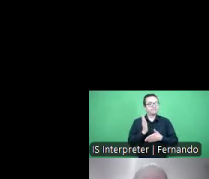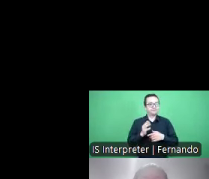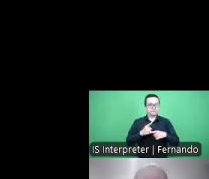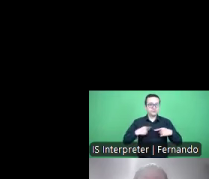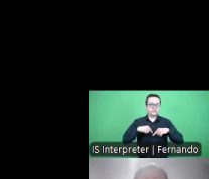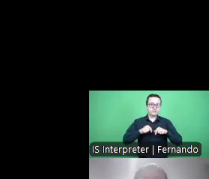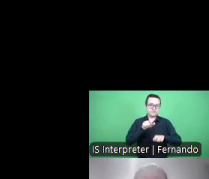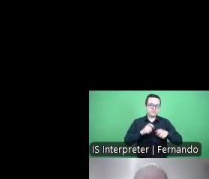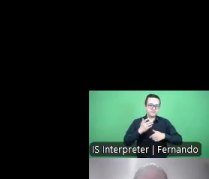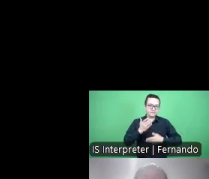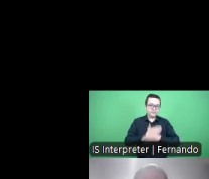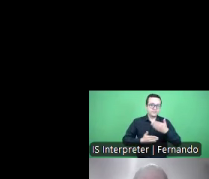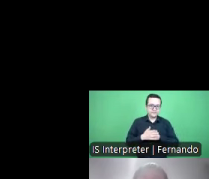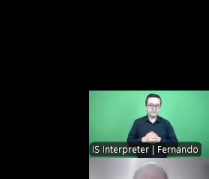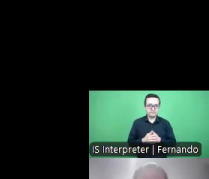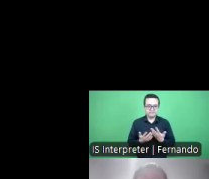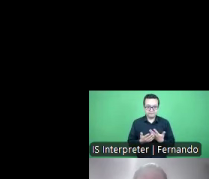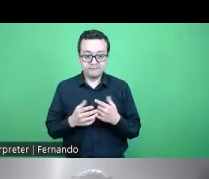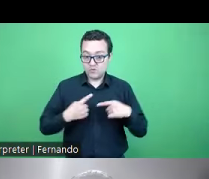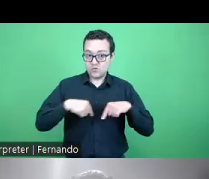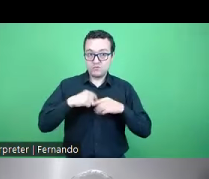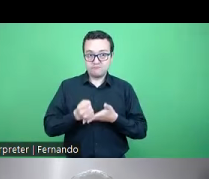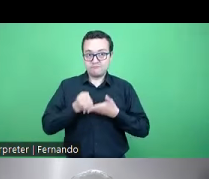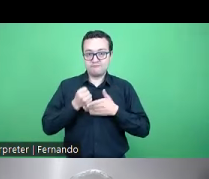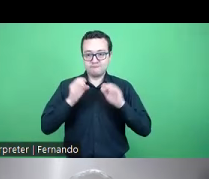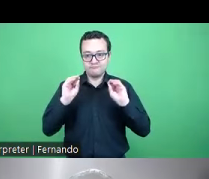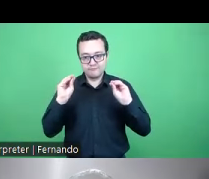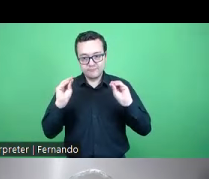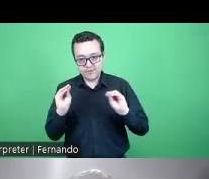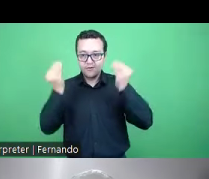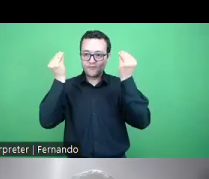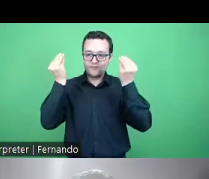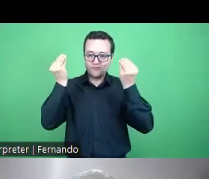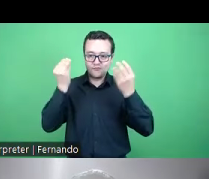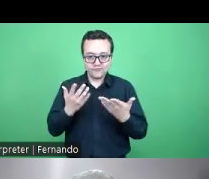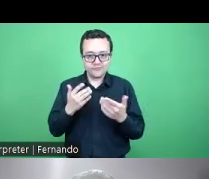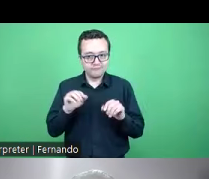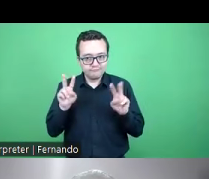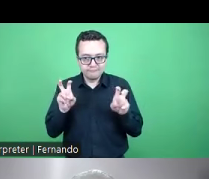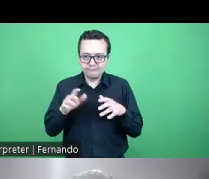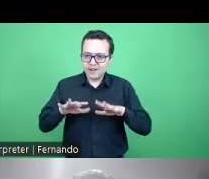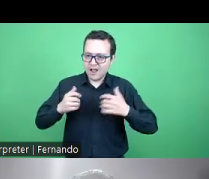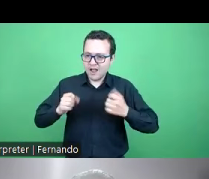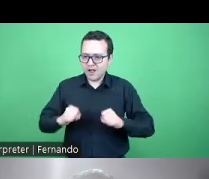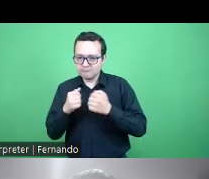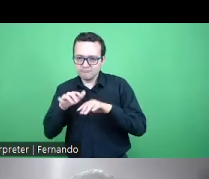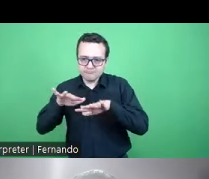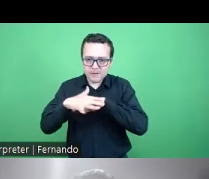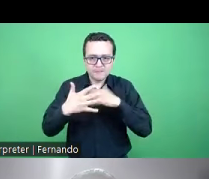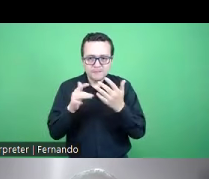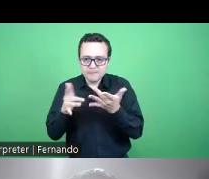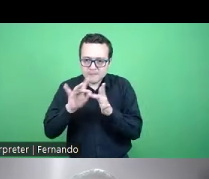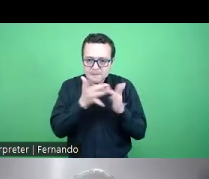further pemerintah, our organisasi networking with disabilitas the lainnya, government, kemudian with other akademisi ataupun OPDs, with the sektor